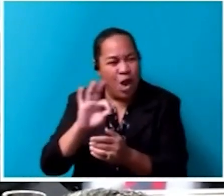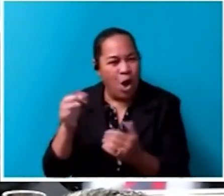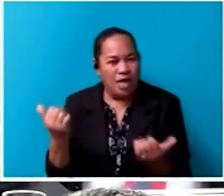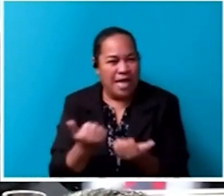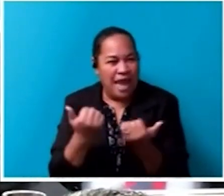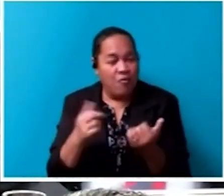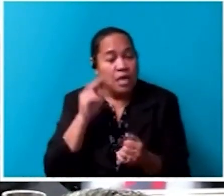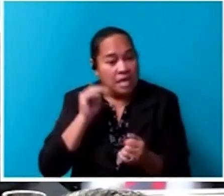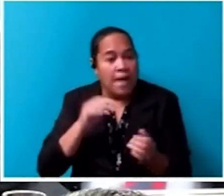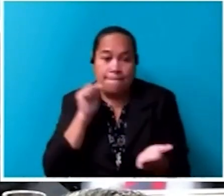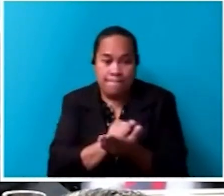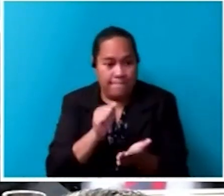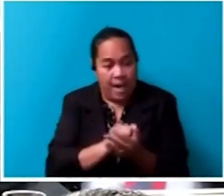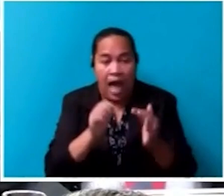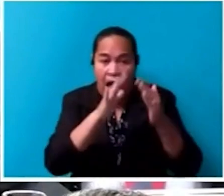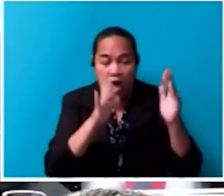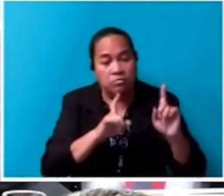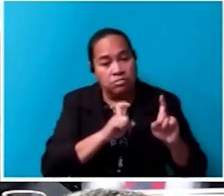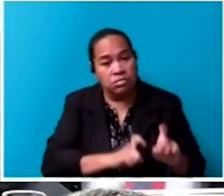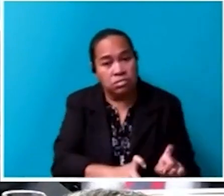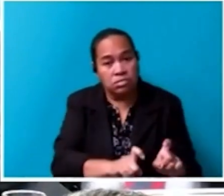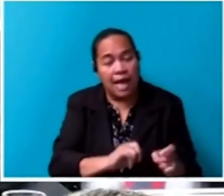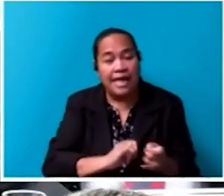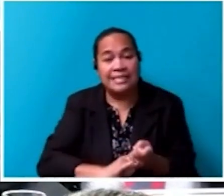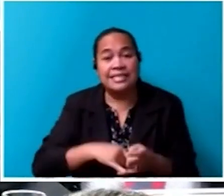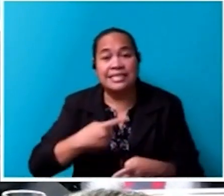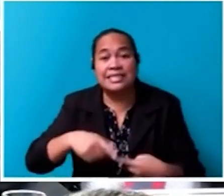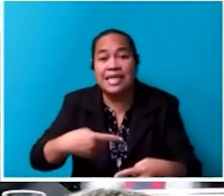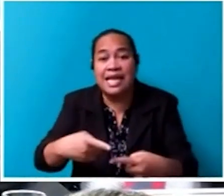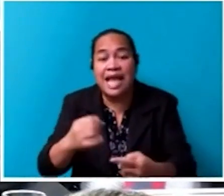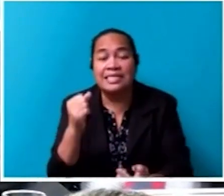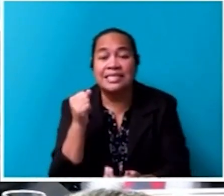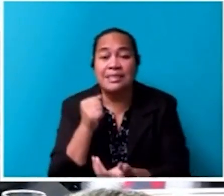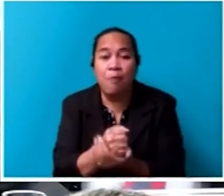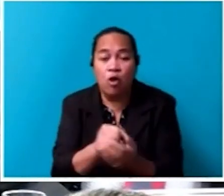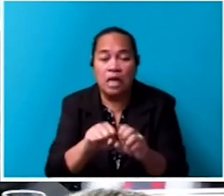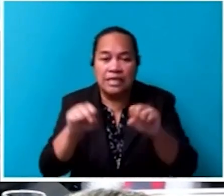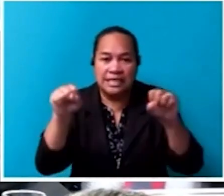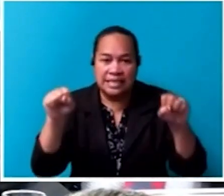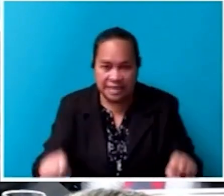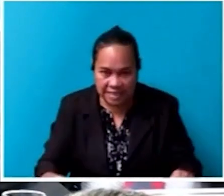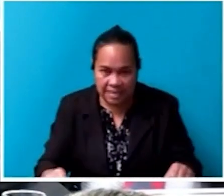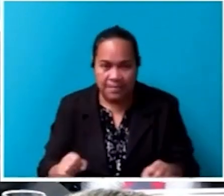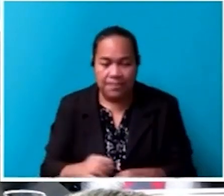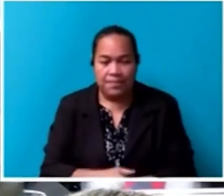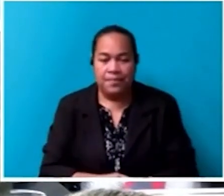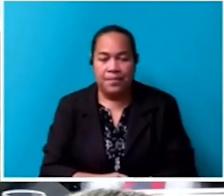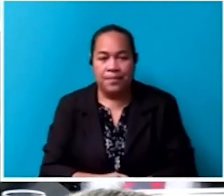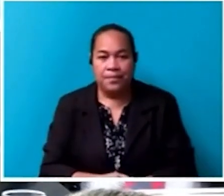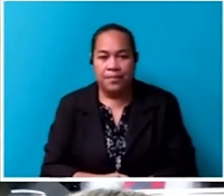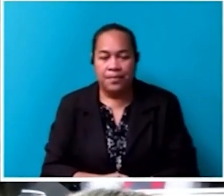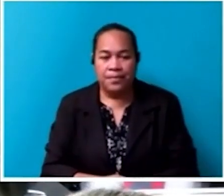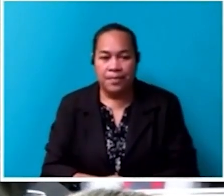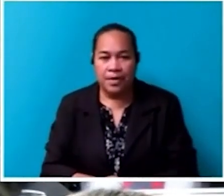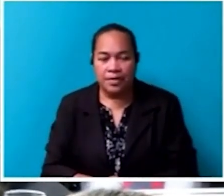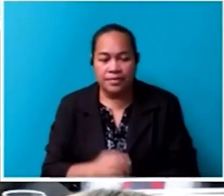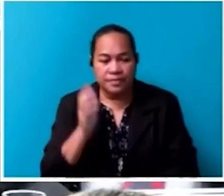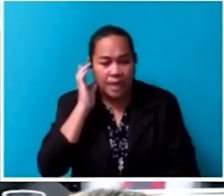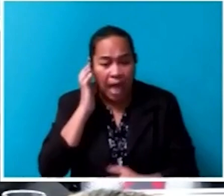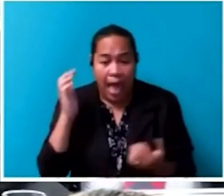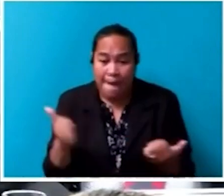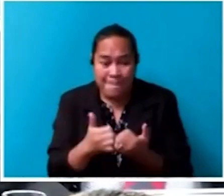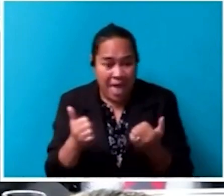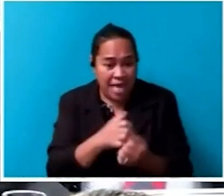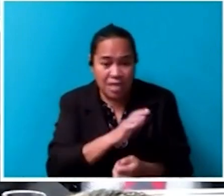need permanent housing solutions and sustained support systems. Sustained support systems. Many of these